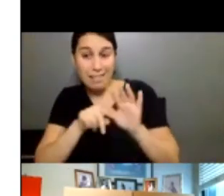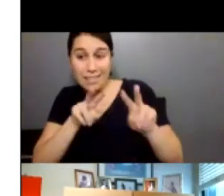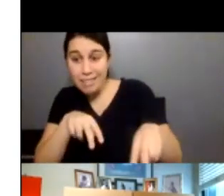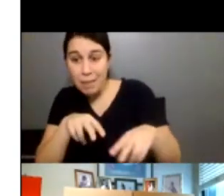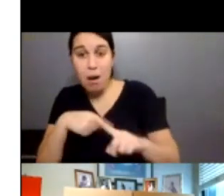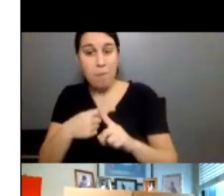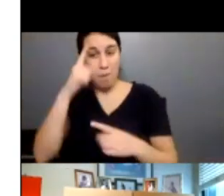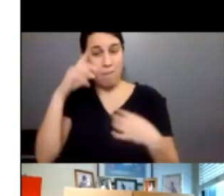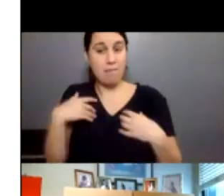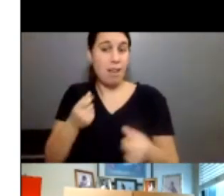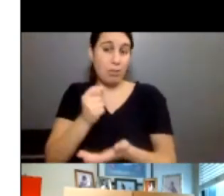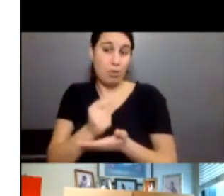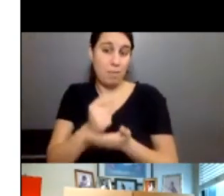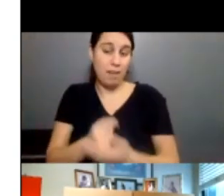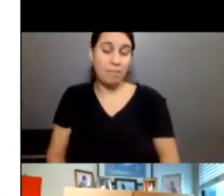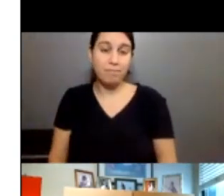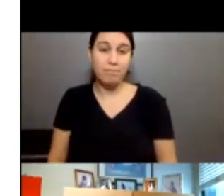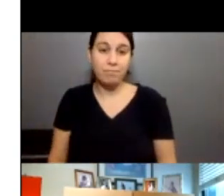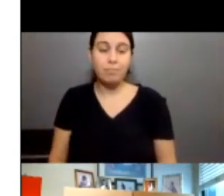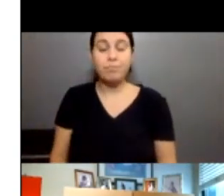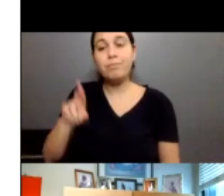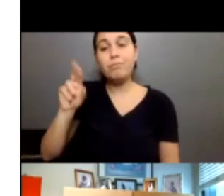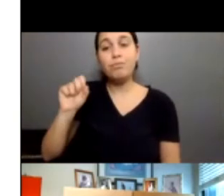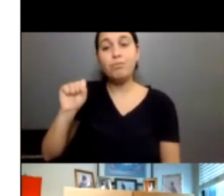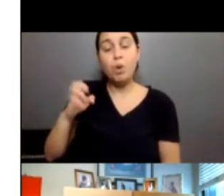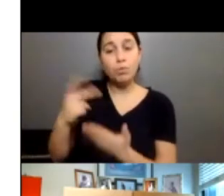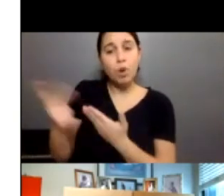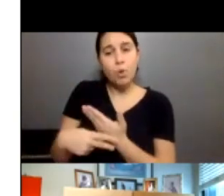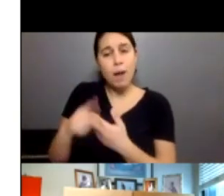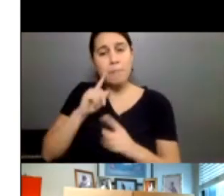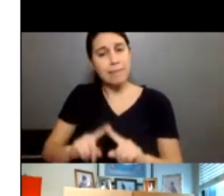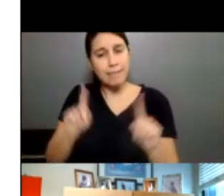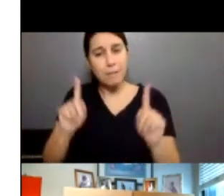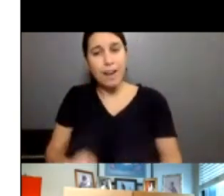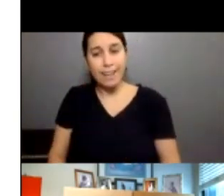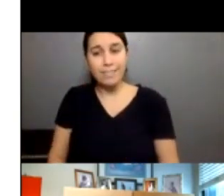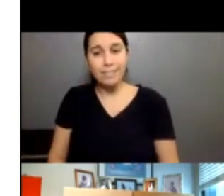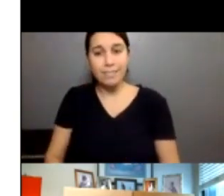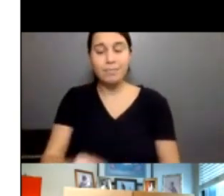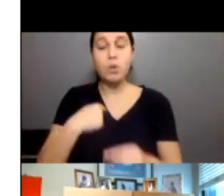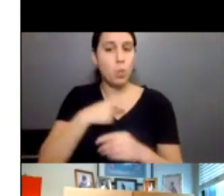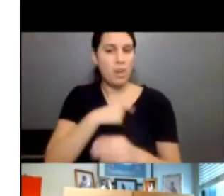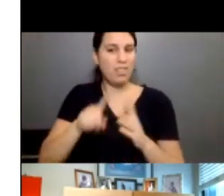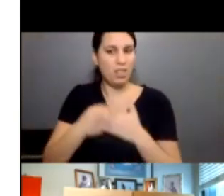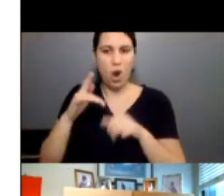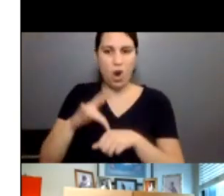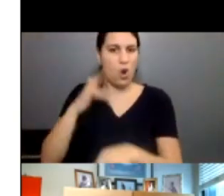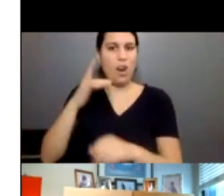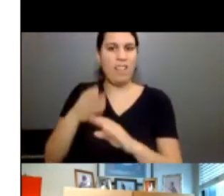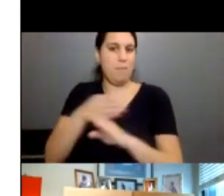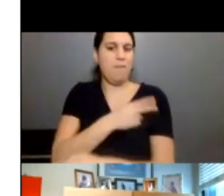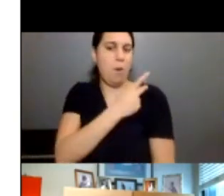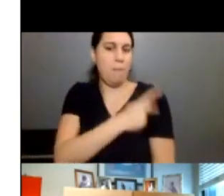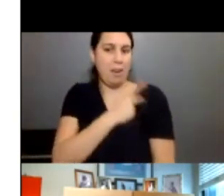treatment. The ROSE program is different because we start early before patients have symptoms